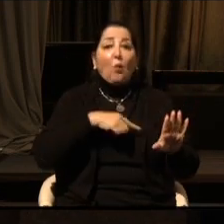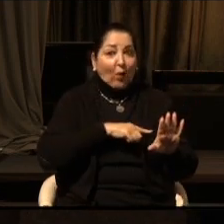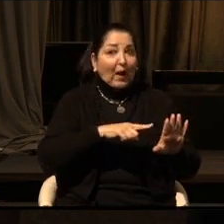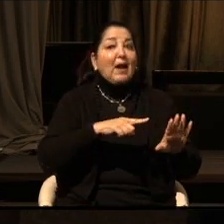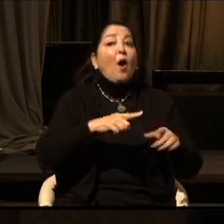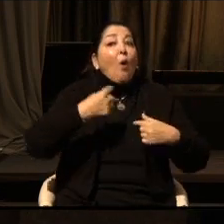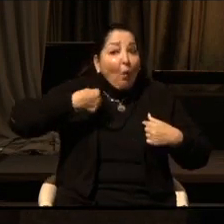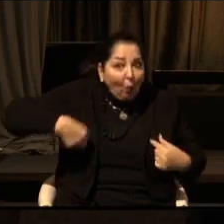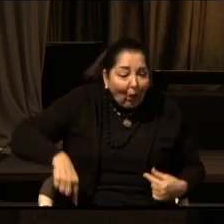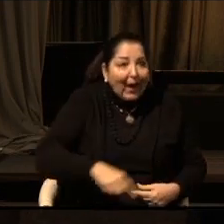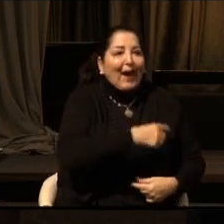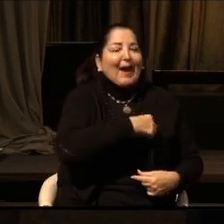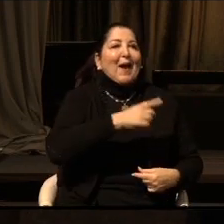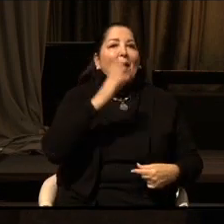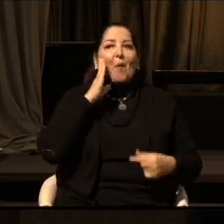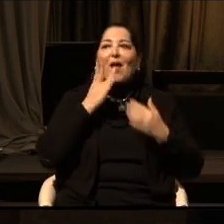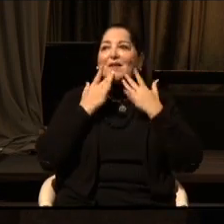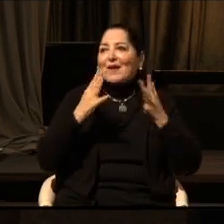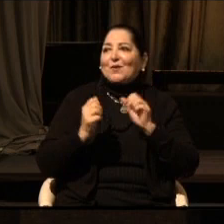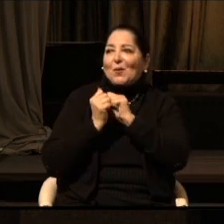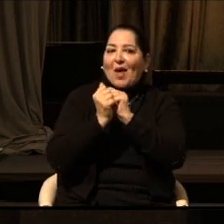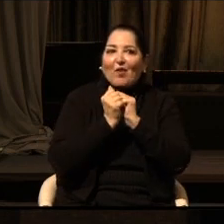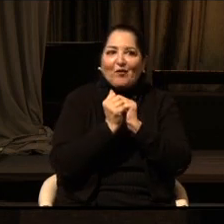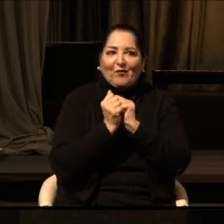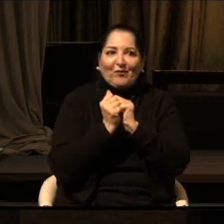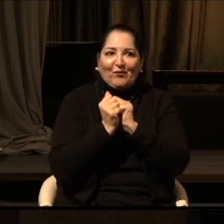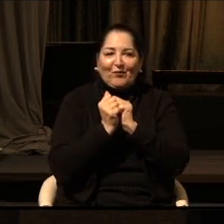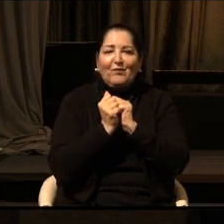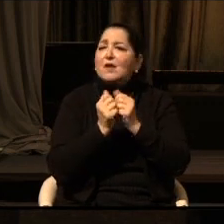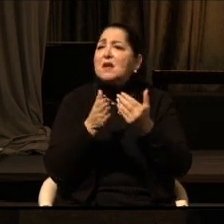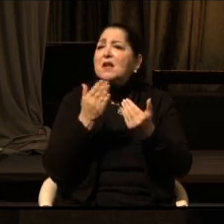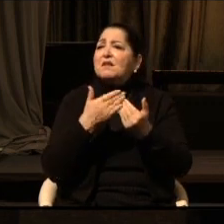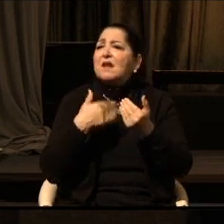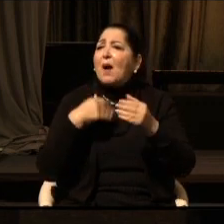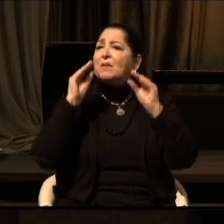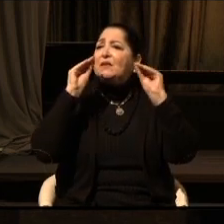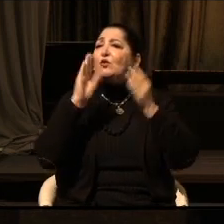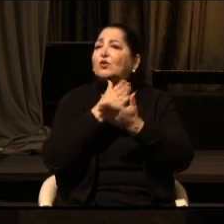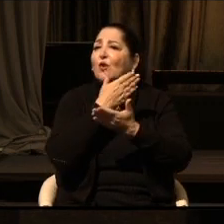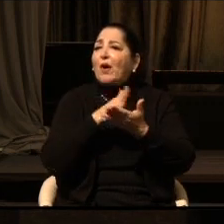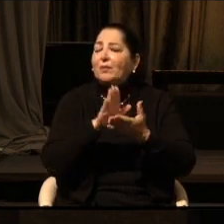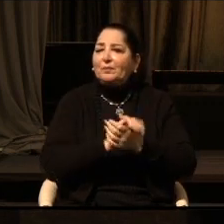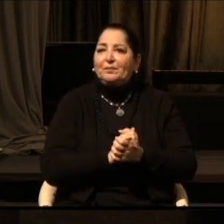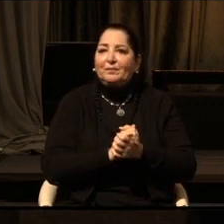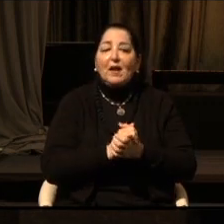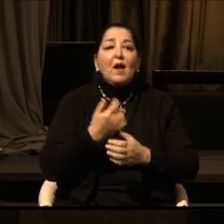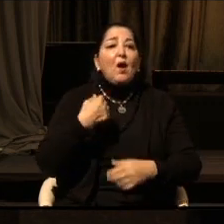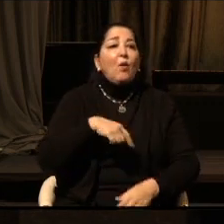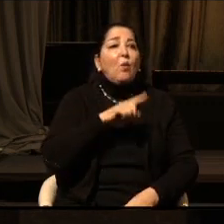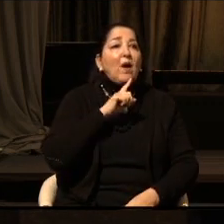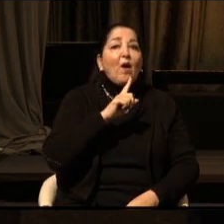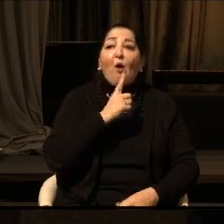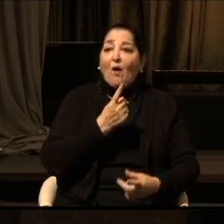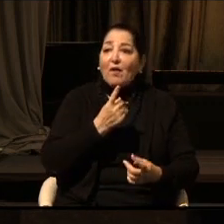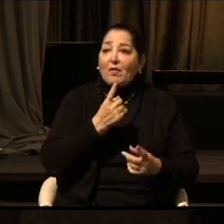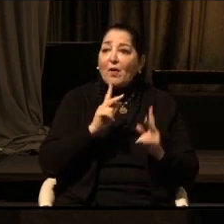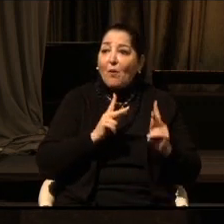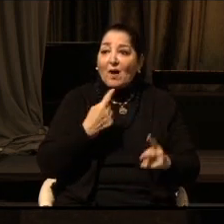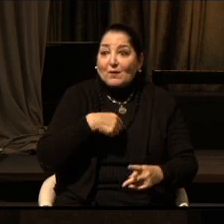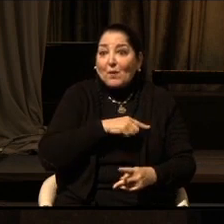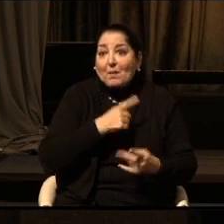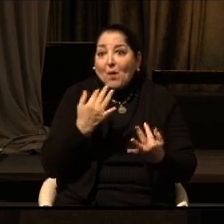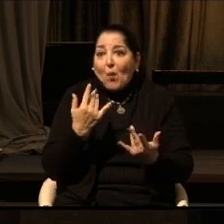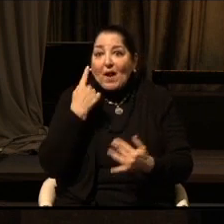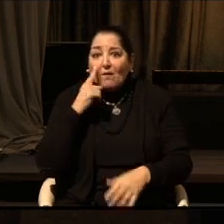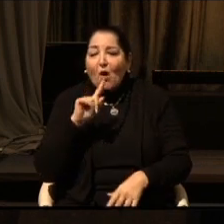together. Now, this is very easy. The song that I'm going to teach you is "We Are the Ones We've Been Waiting For." Those are the words to the